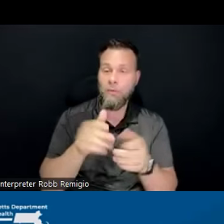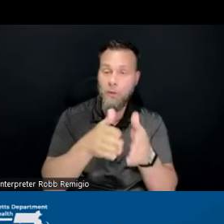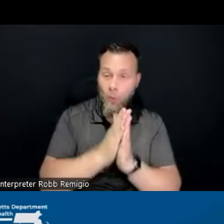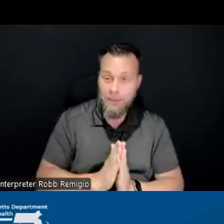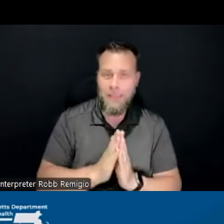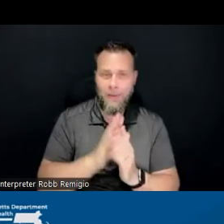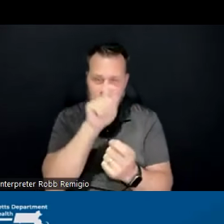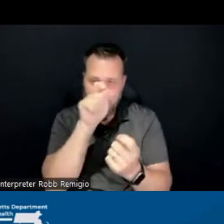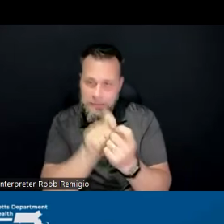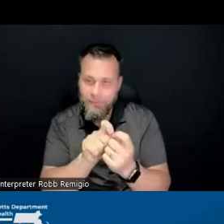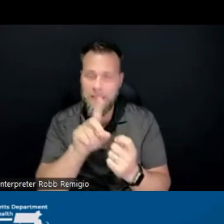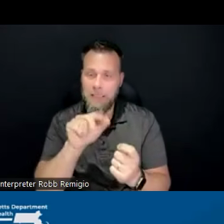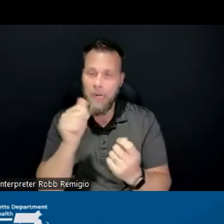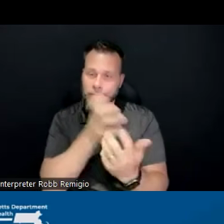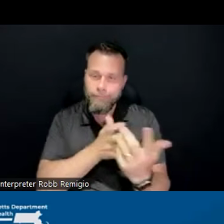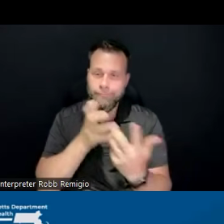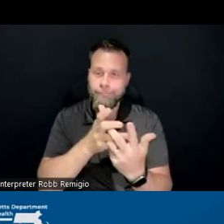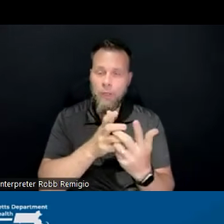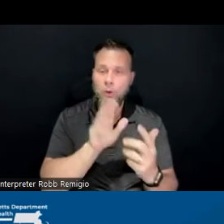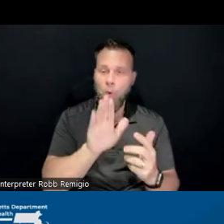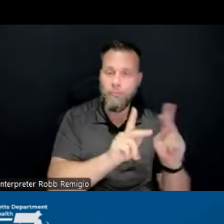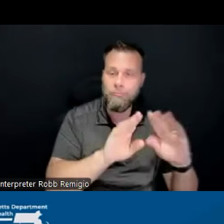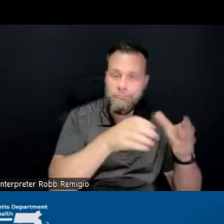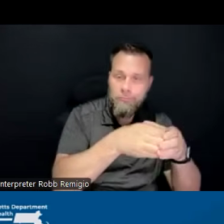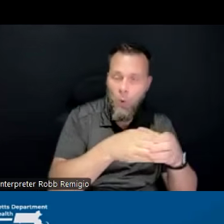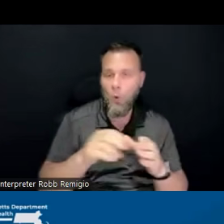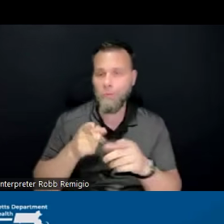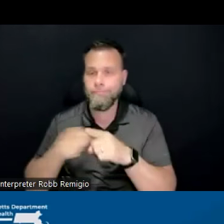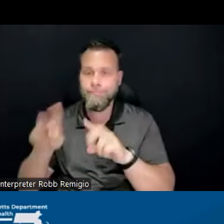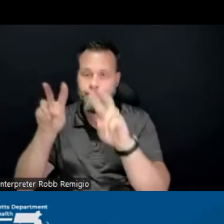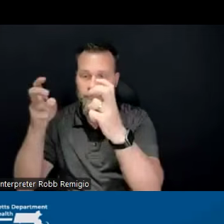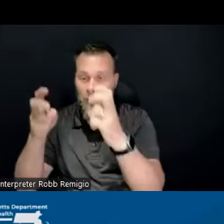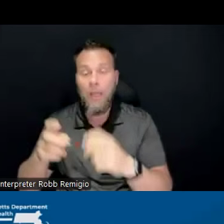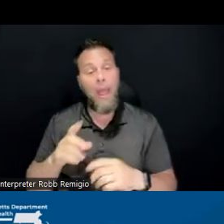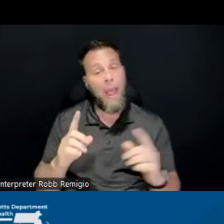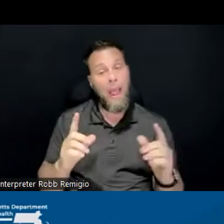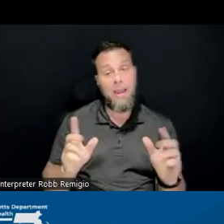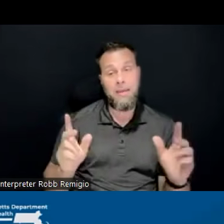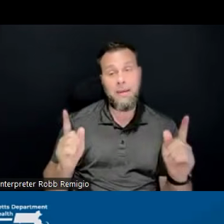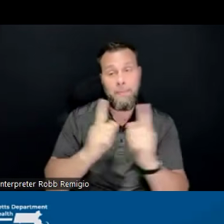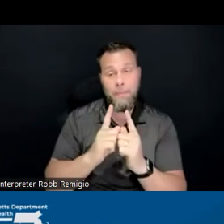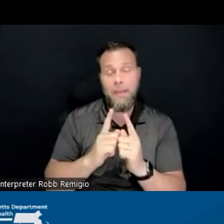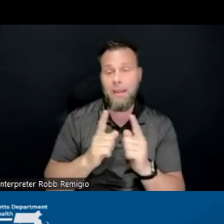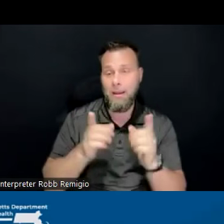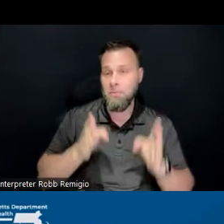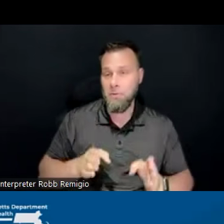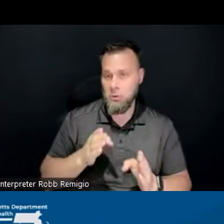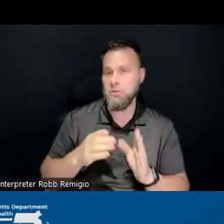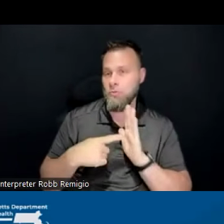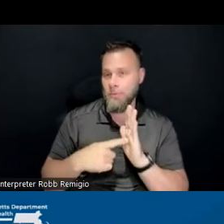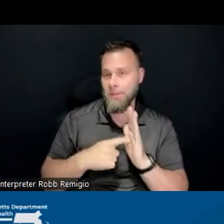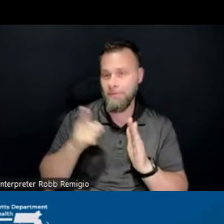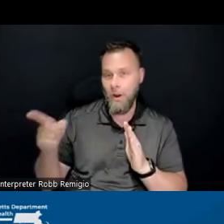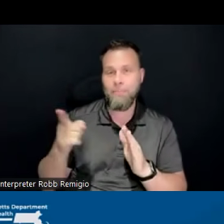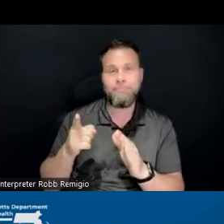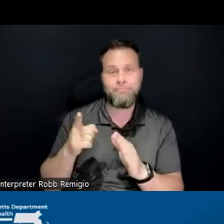data for your community or your topic and meet with one of the folks from the Public Health Institute or the Metropolitan Area